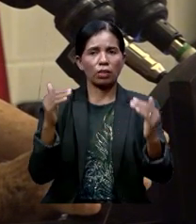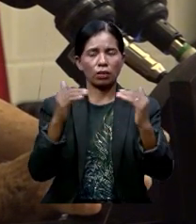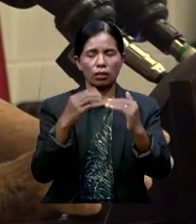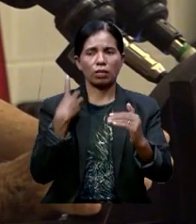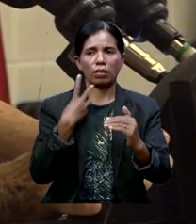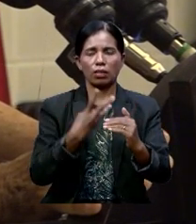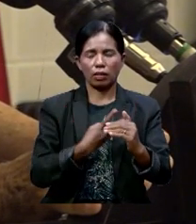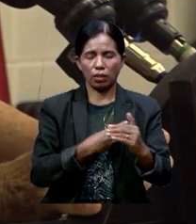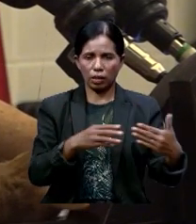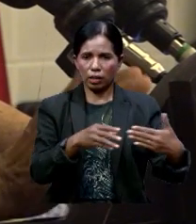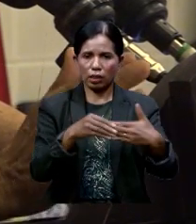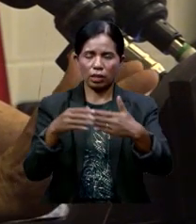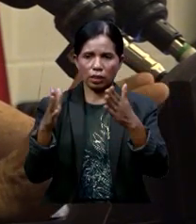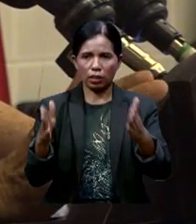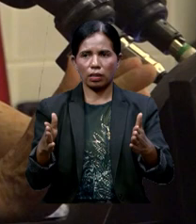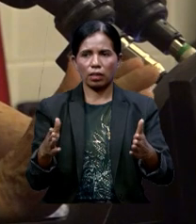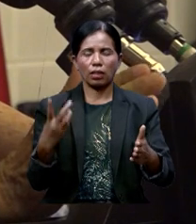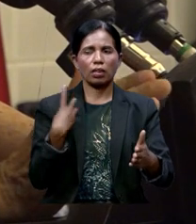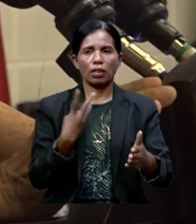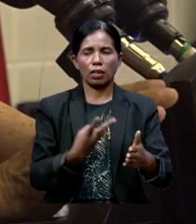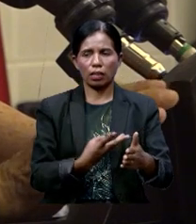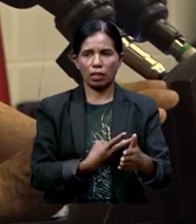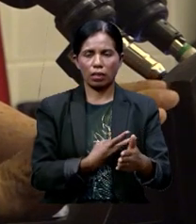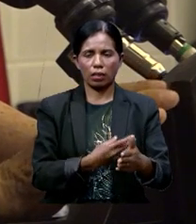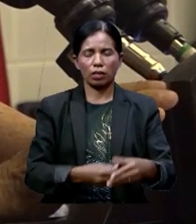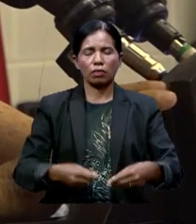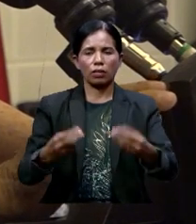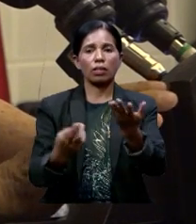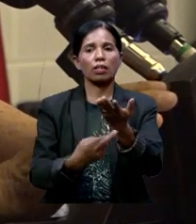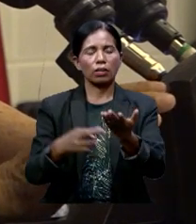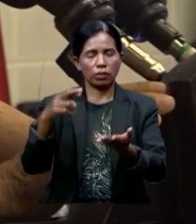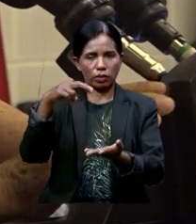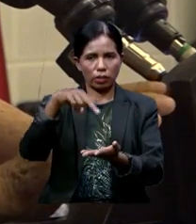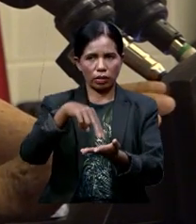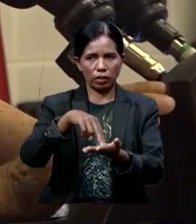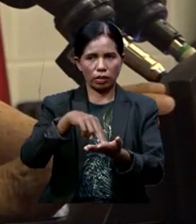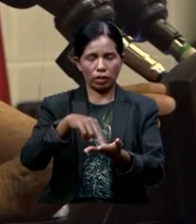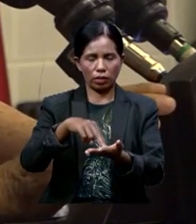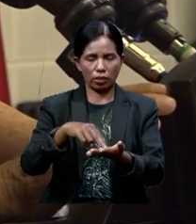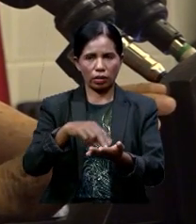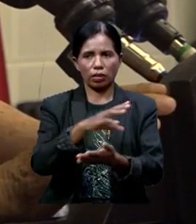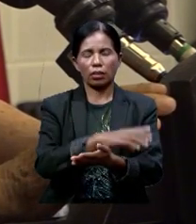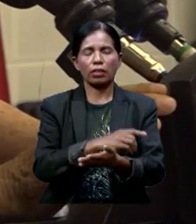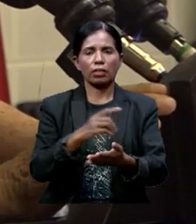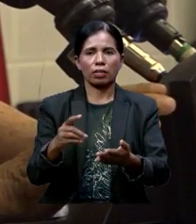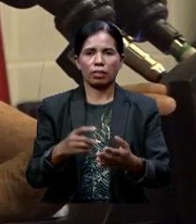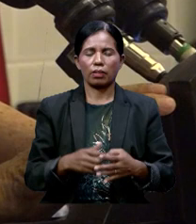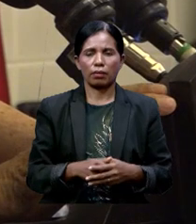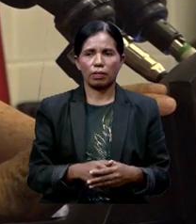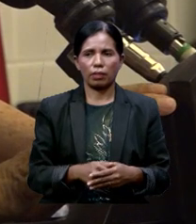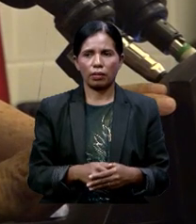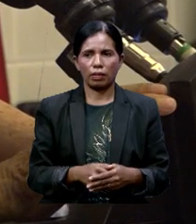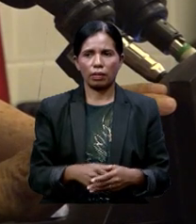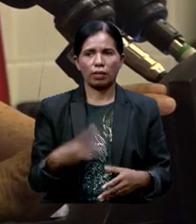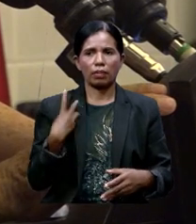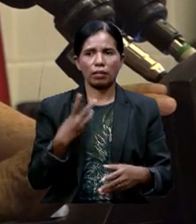wisdom, leadership, we opted for reconciliation and healing the wounds after